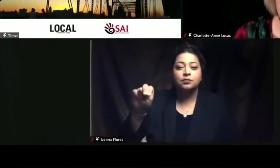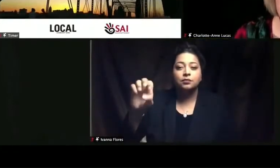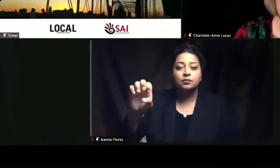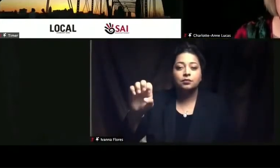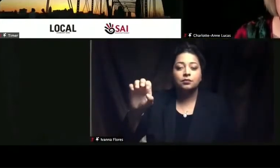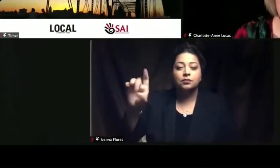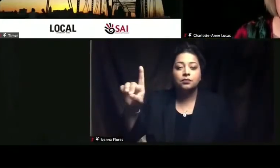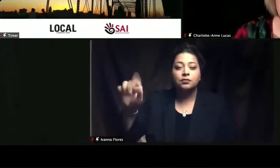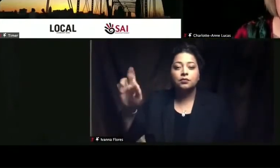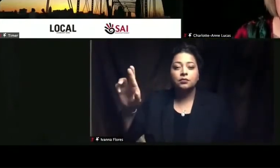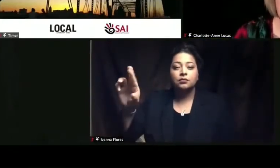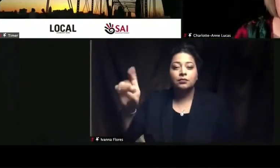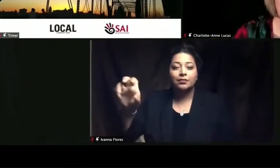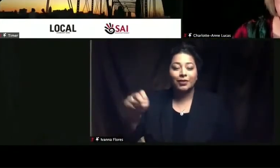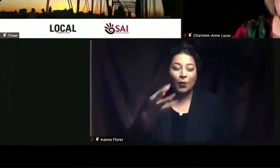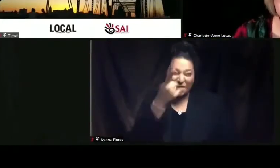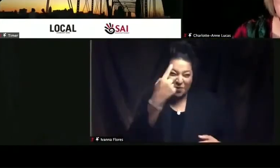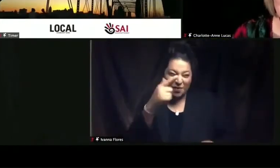Just waiting for my face to pop up.